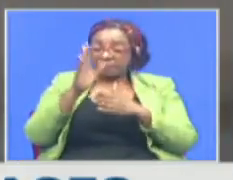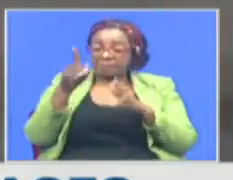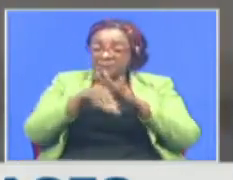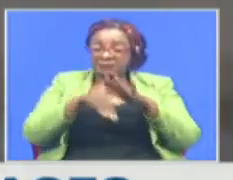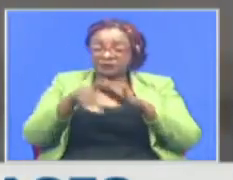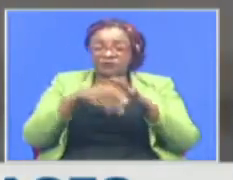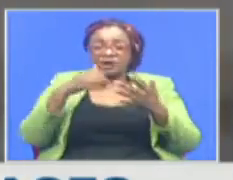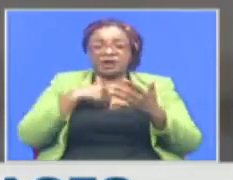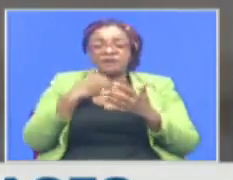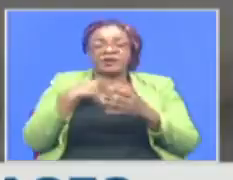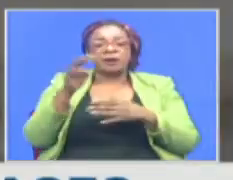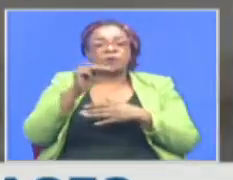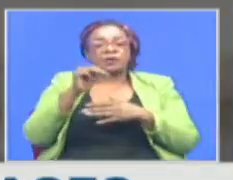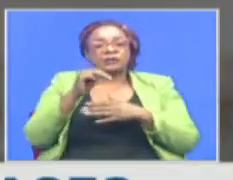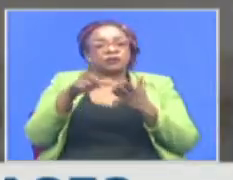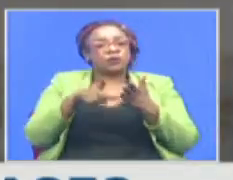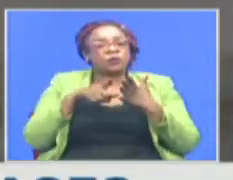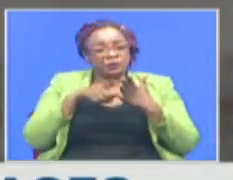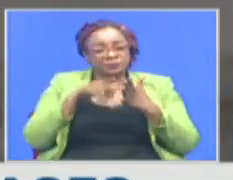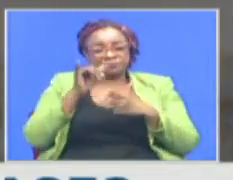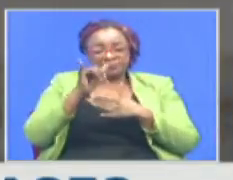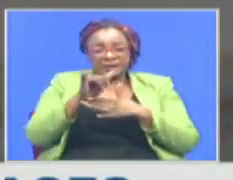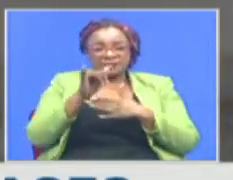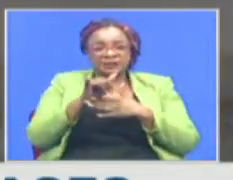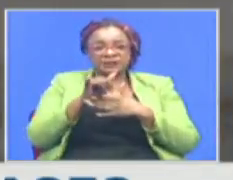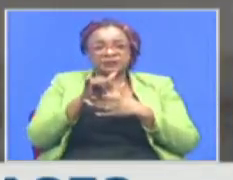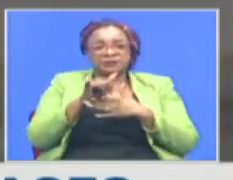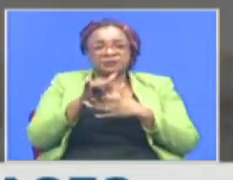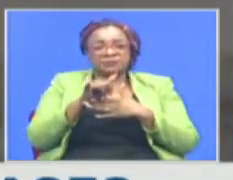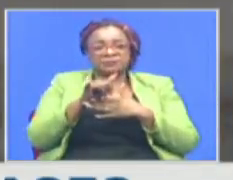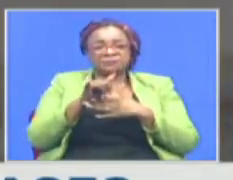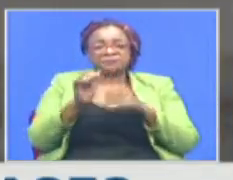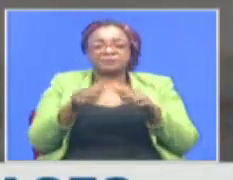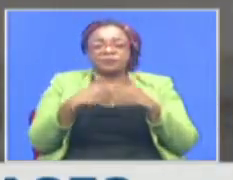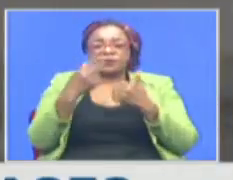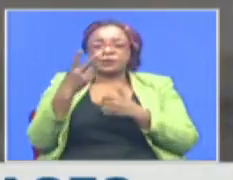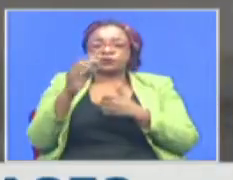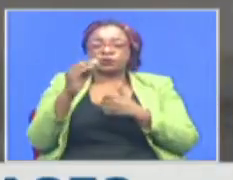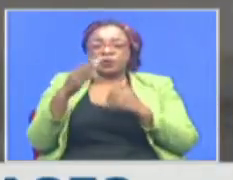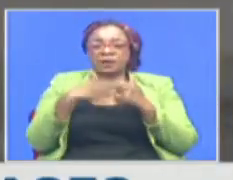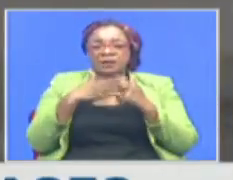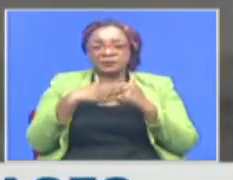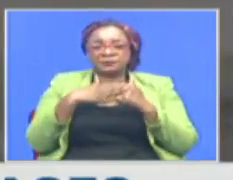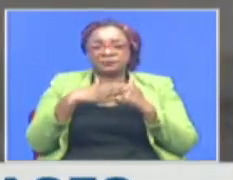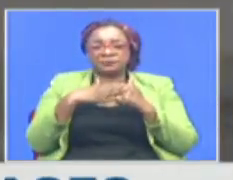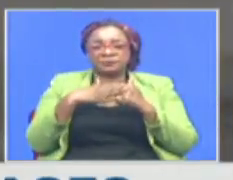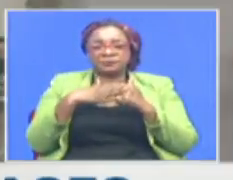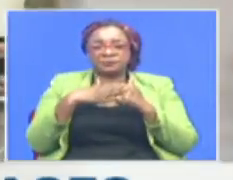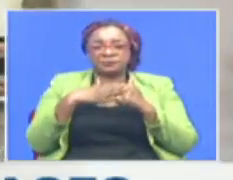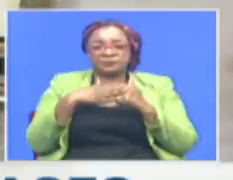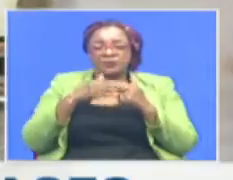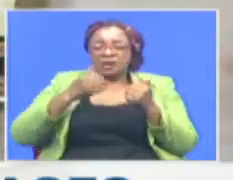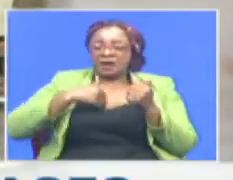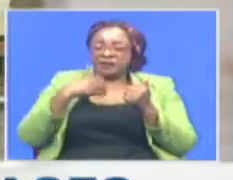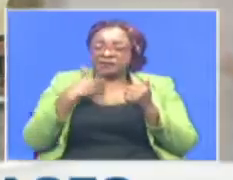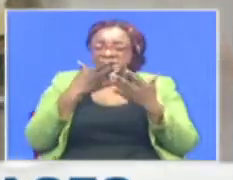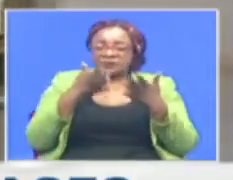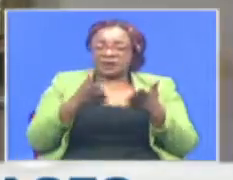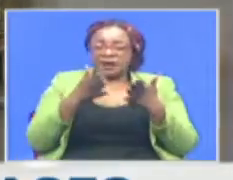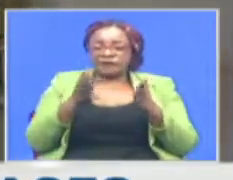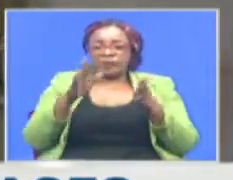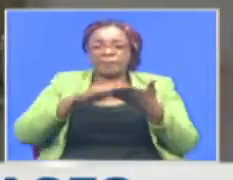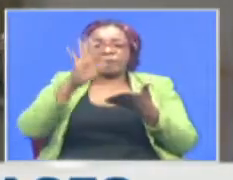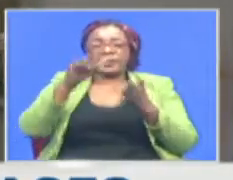a mortgage loan, this having come into effect in 2009. Despite existing for more than a